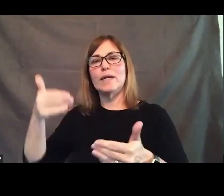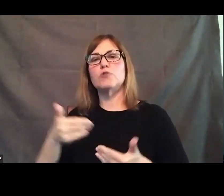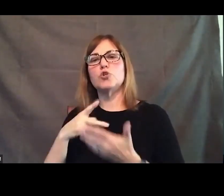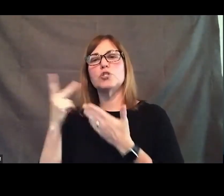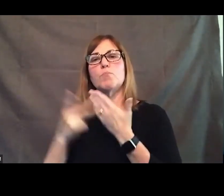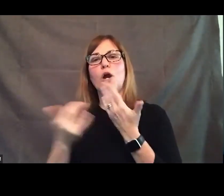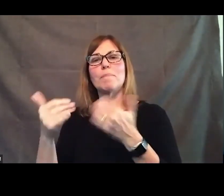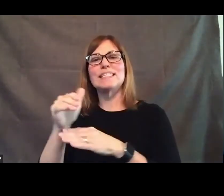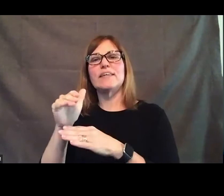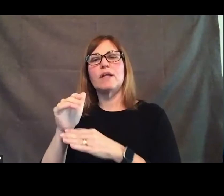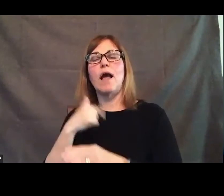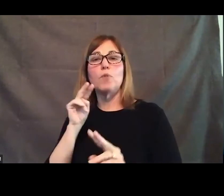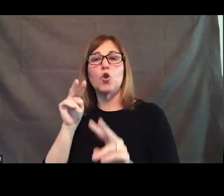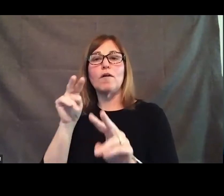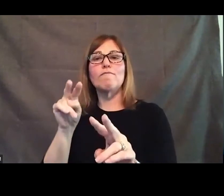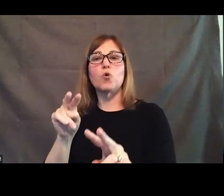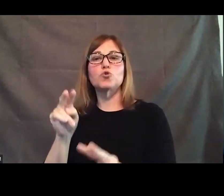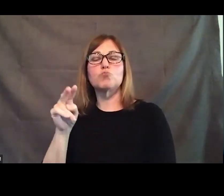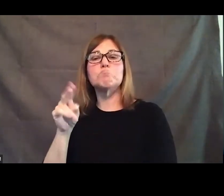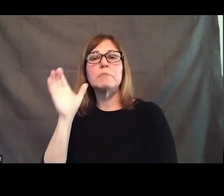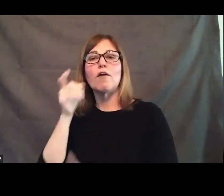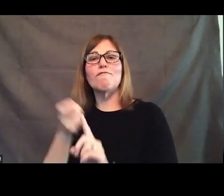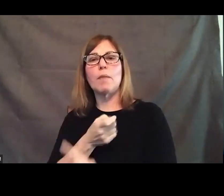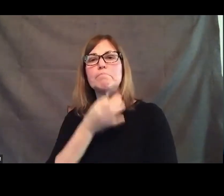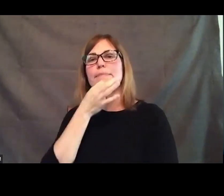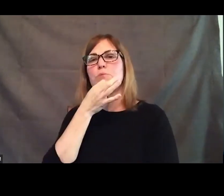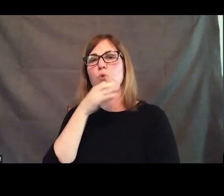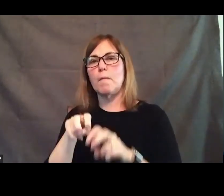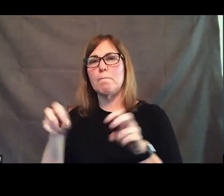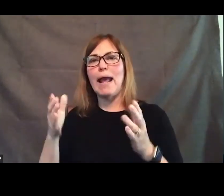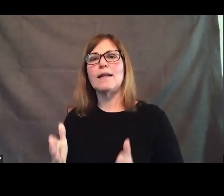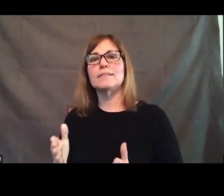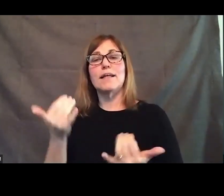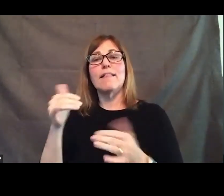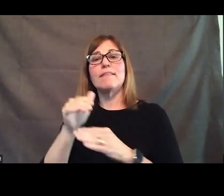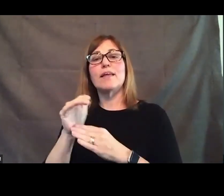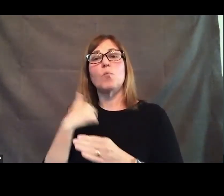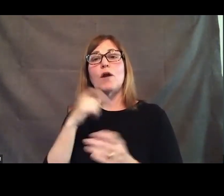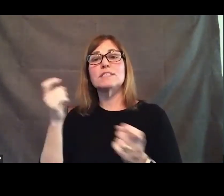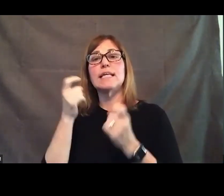looking forward to hearing from our expert panelists. This evening, we are celebrating the passage of the